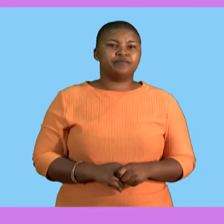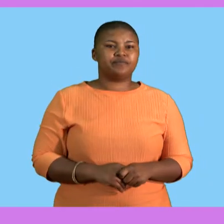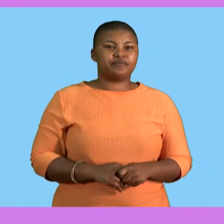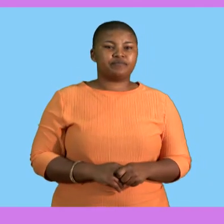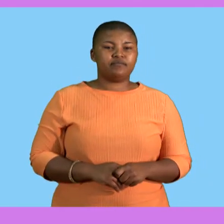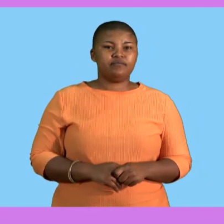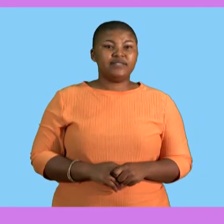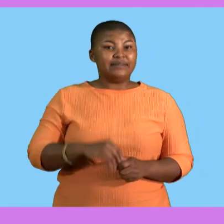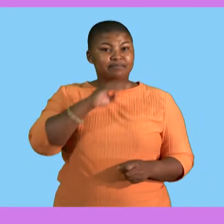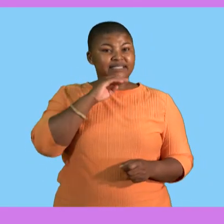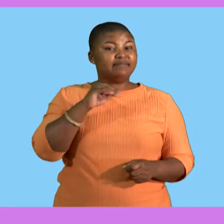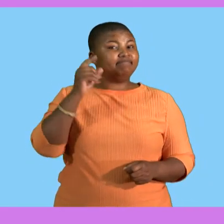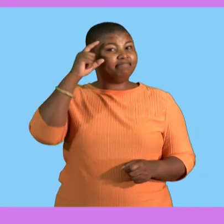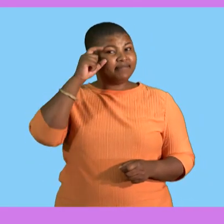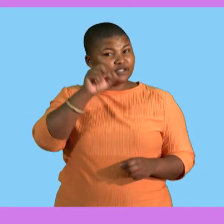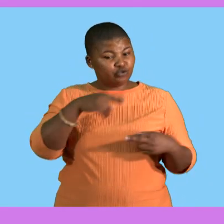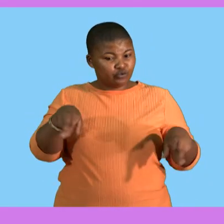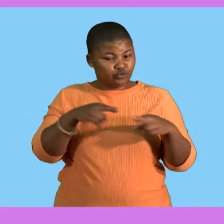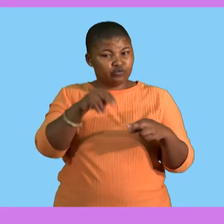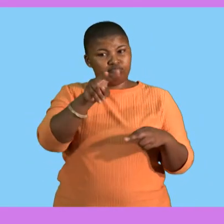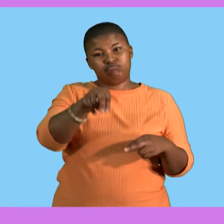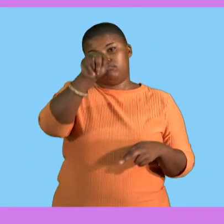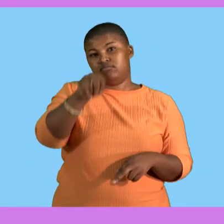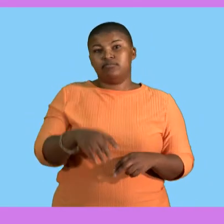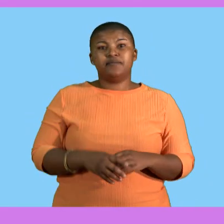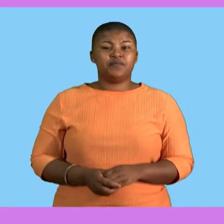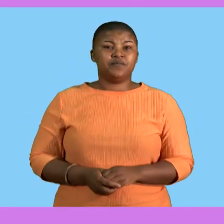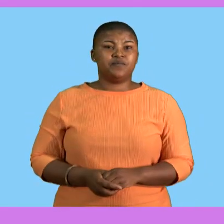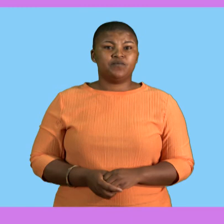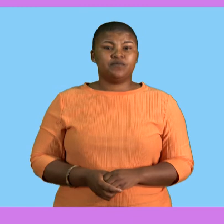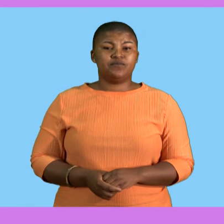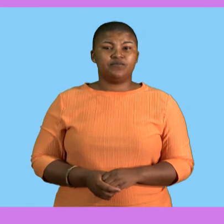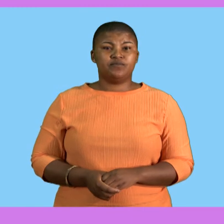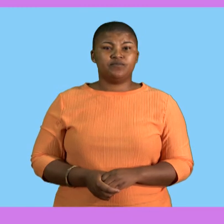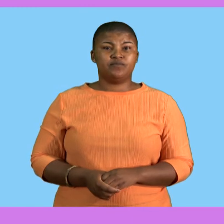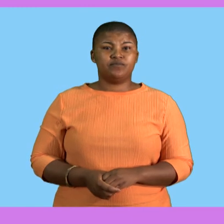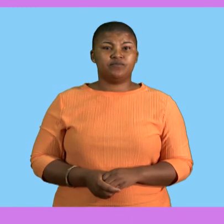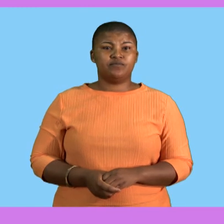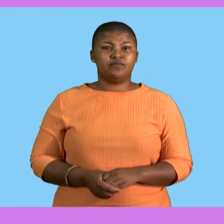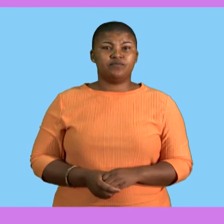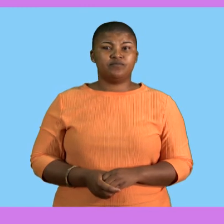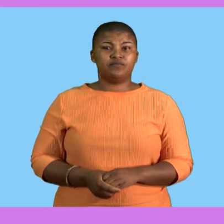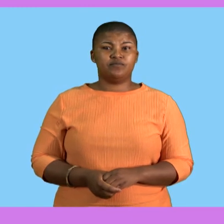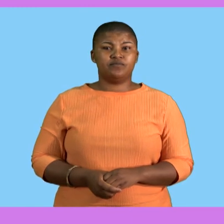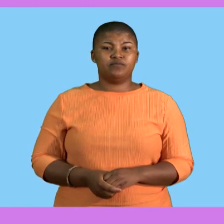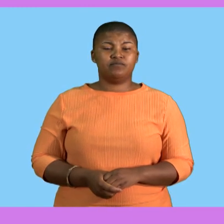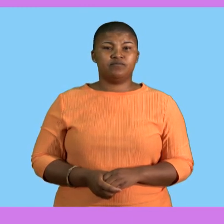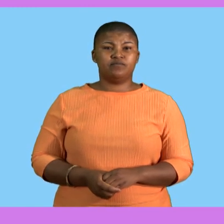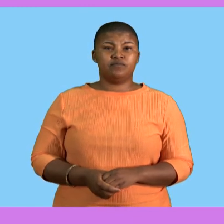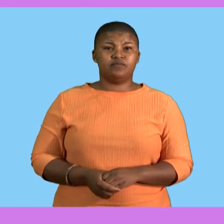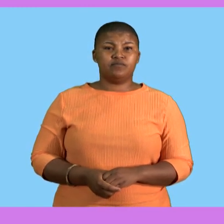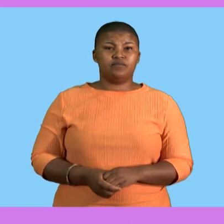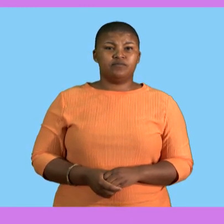and living rooms facing there. At this moment, it looks like that. Over there,